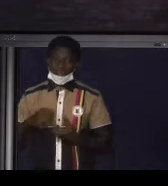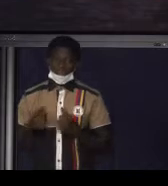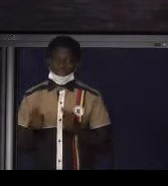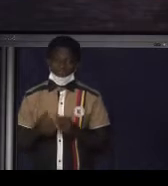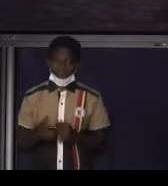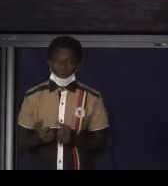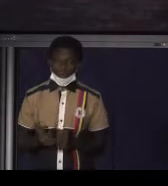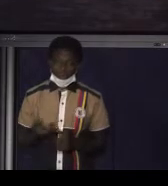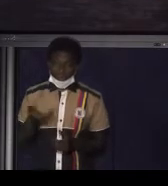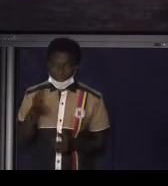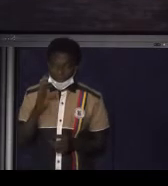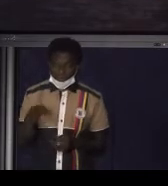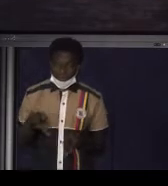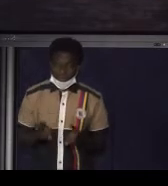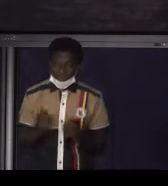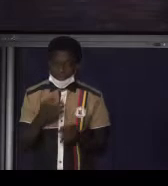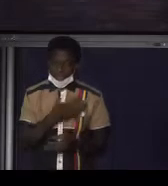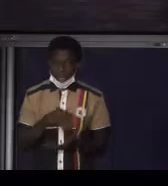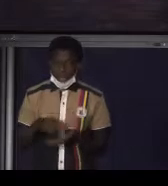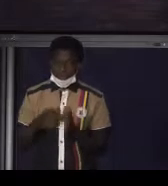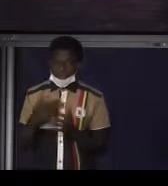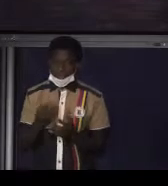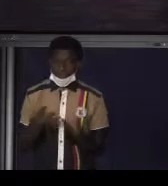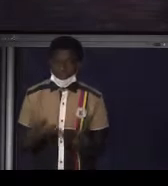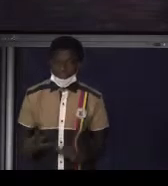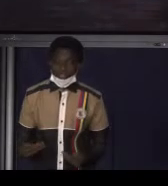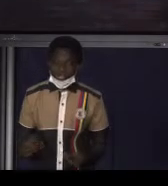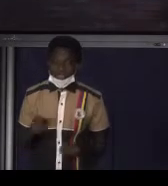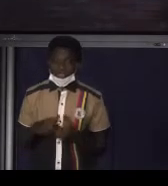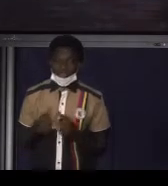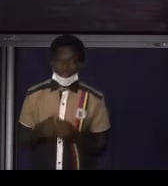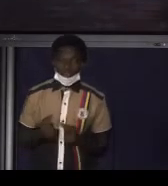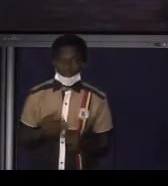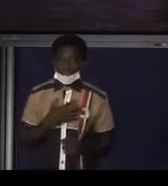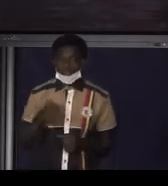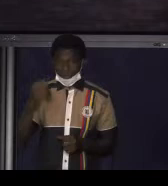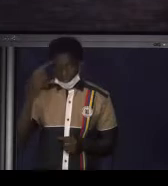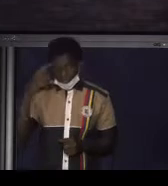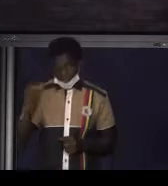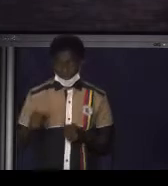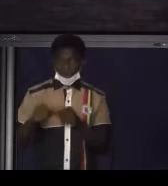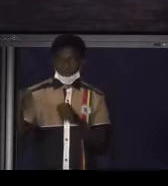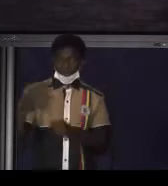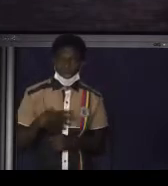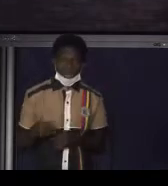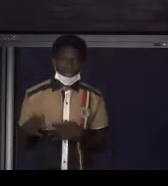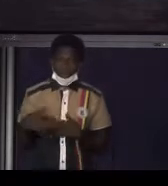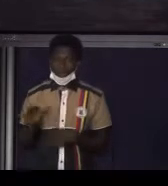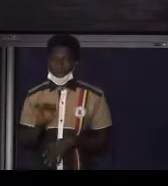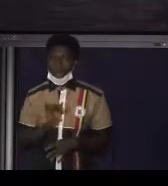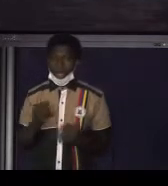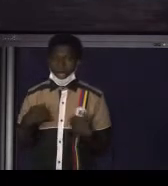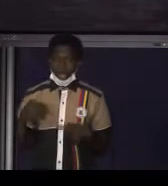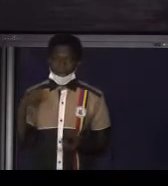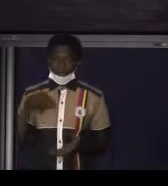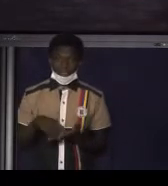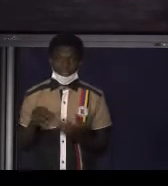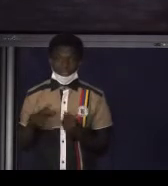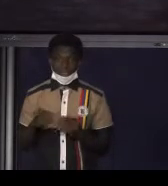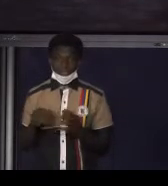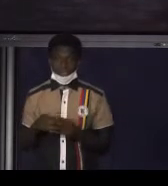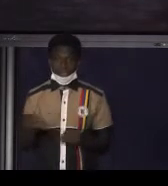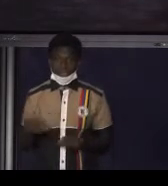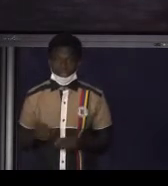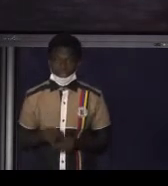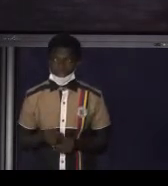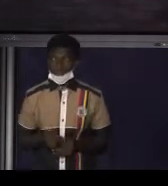disputes. There are ways and means of settling disputes. And for far and away, I have this